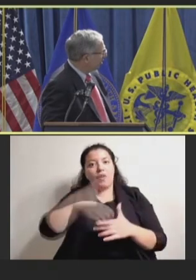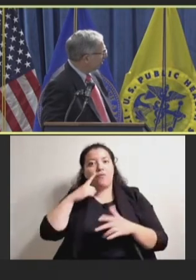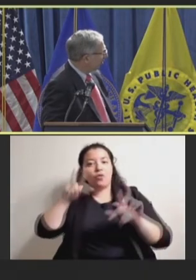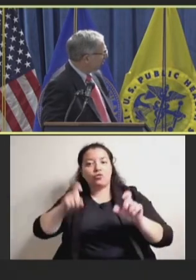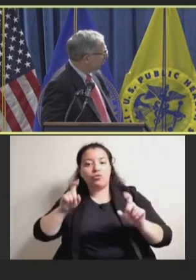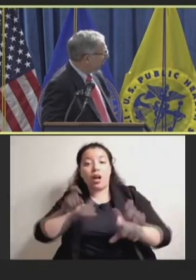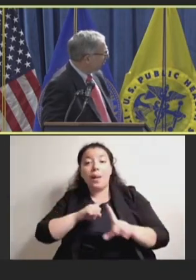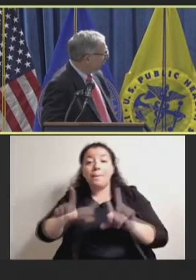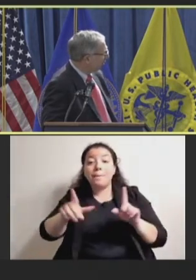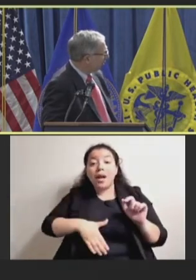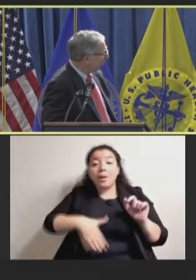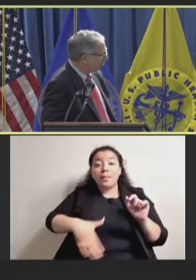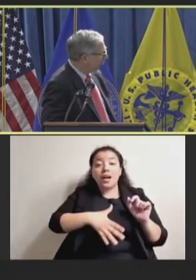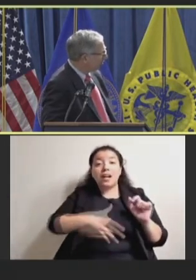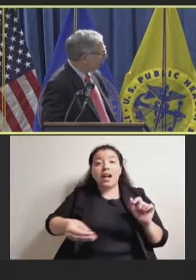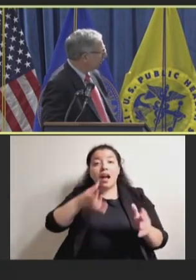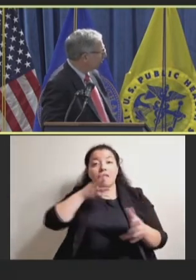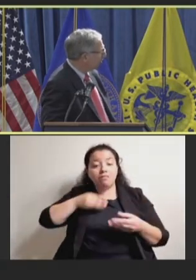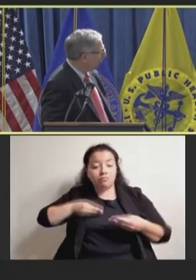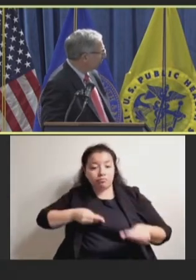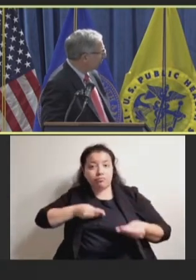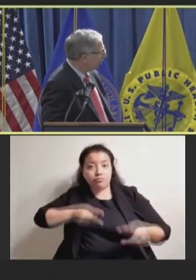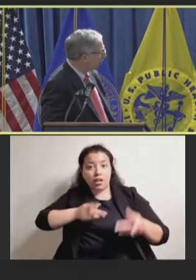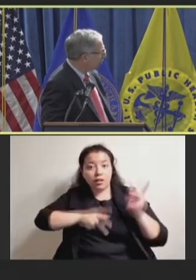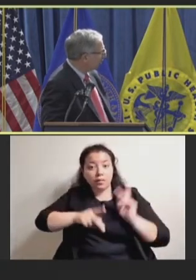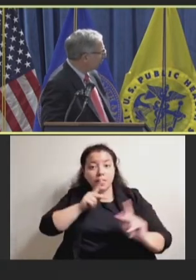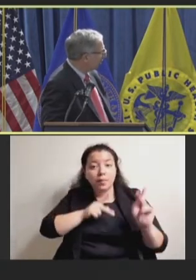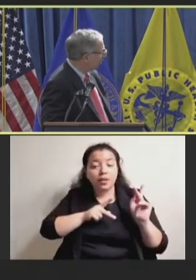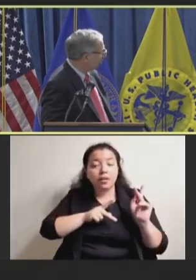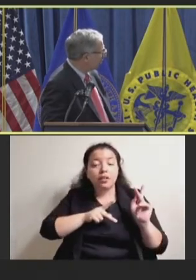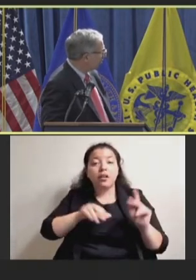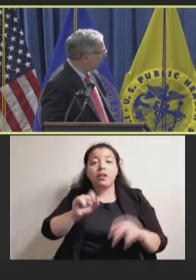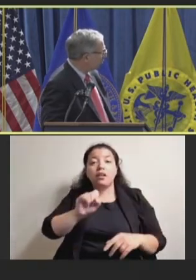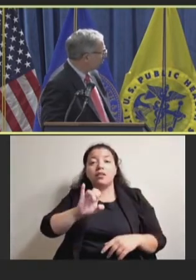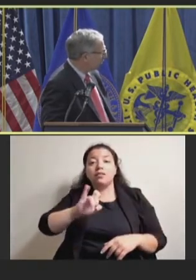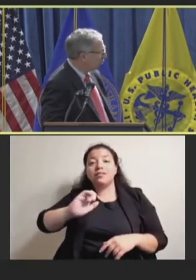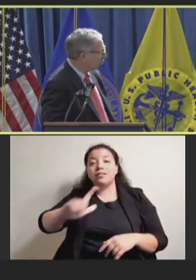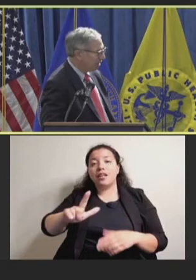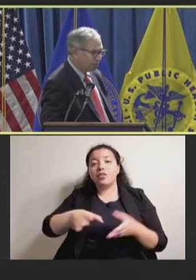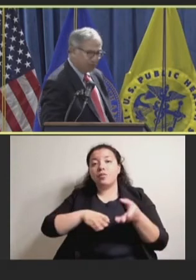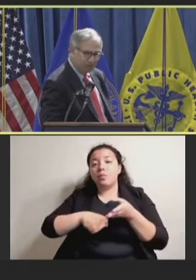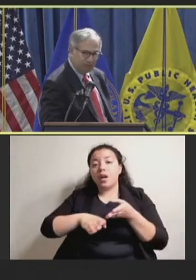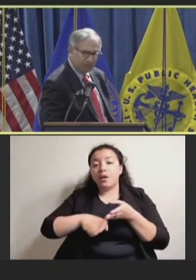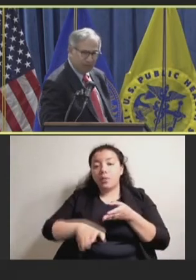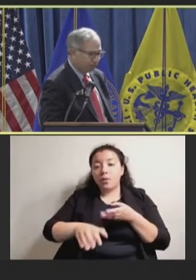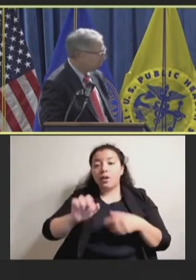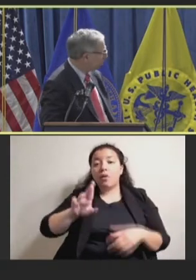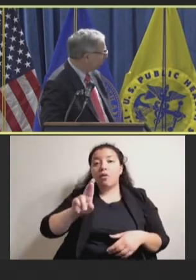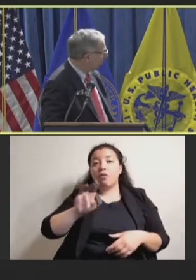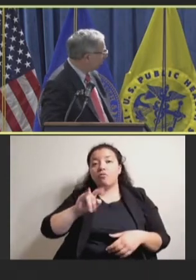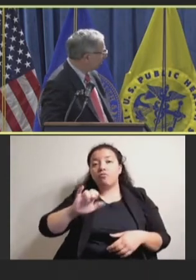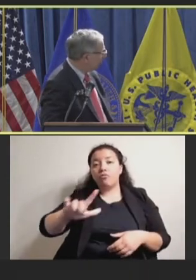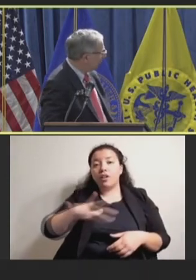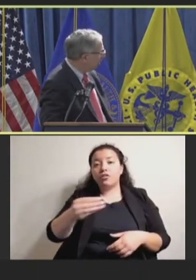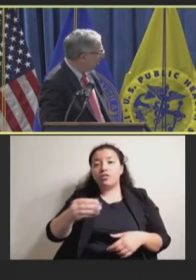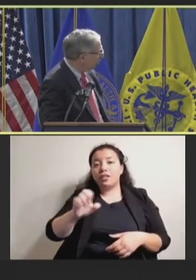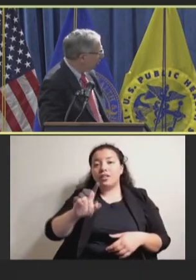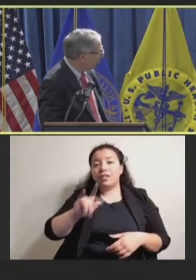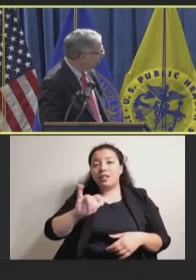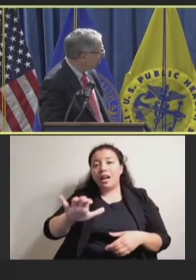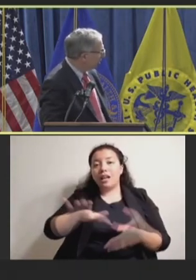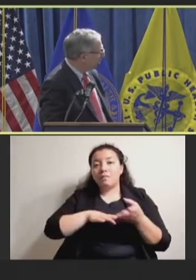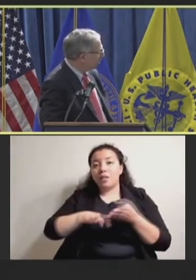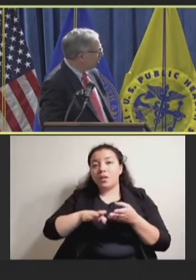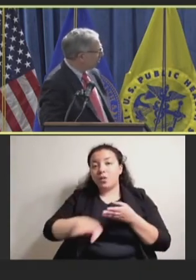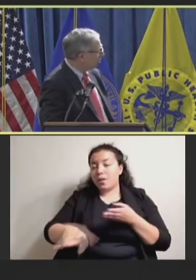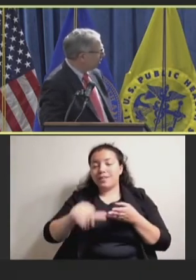lactating people, sexual minority groups and racial and ethnic subgroups remain significantly underrepresented. And racial